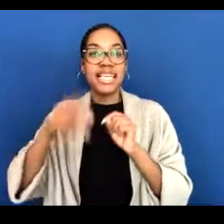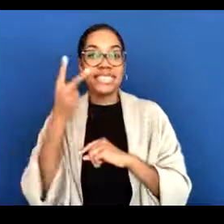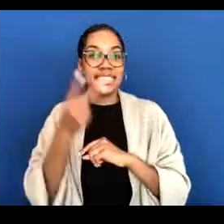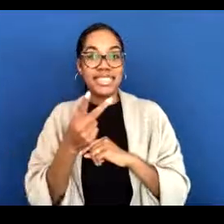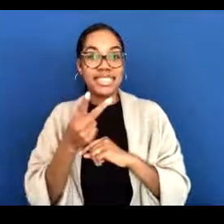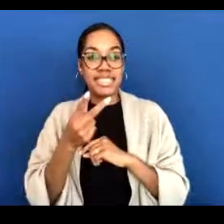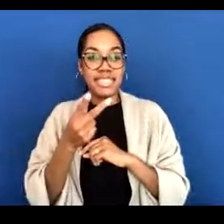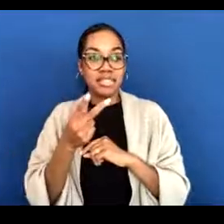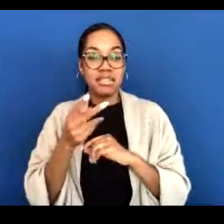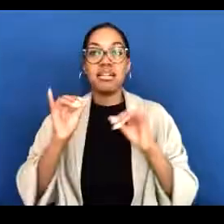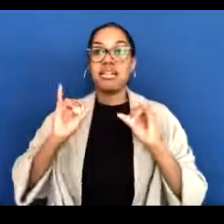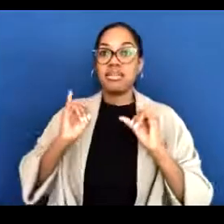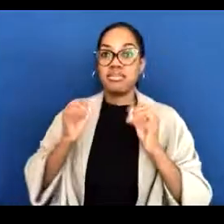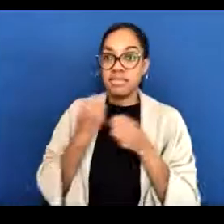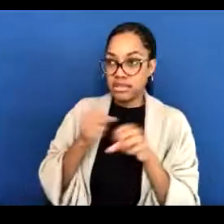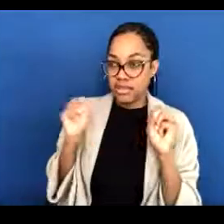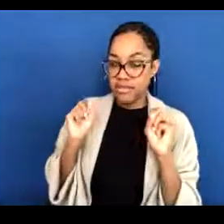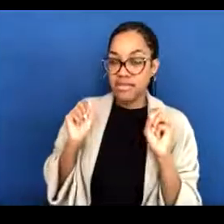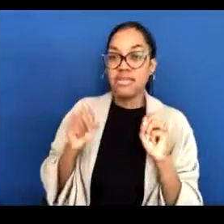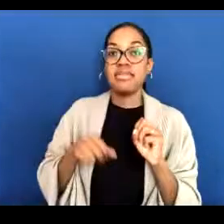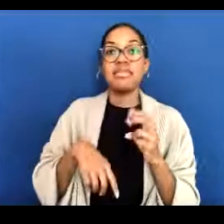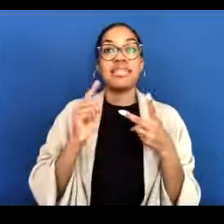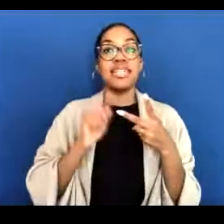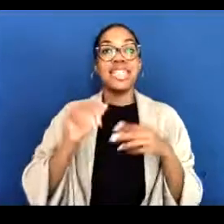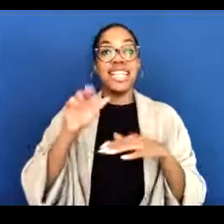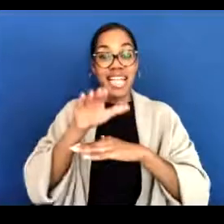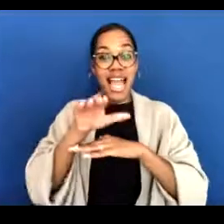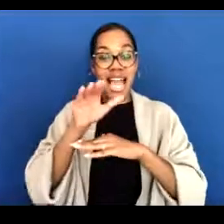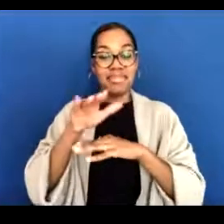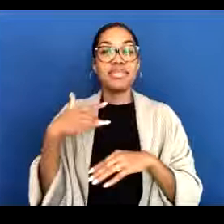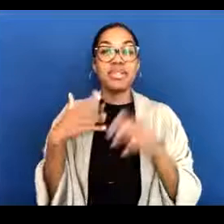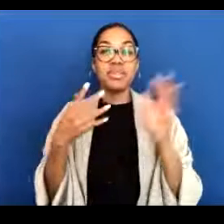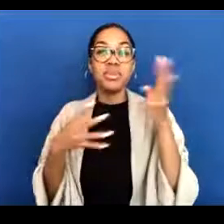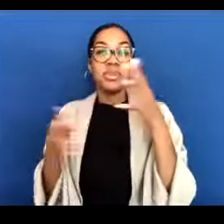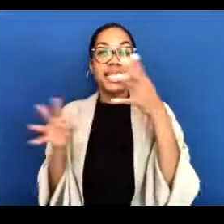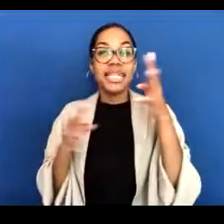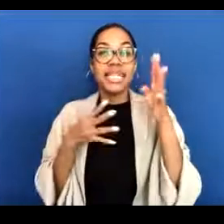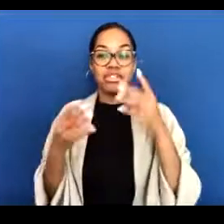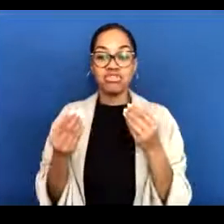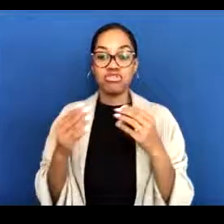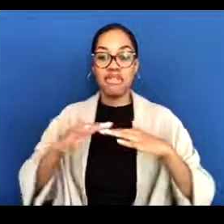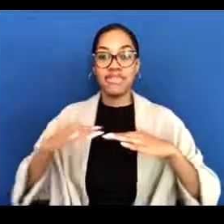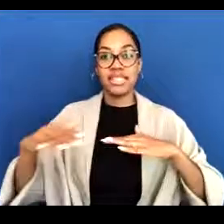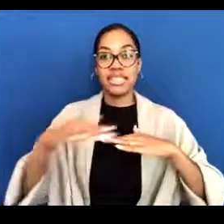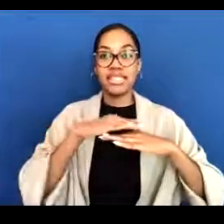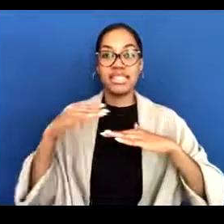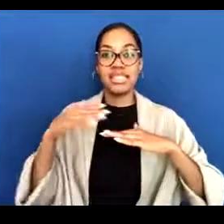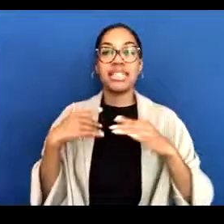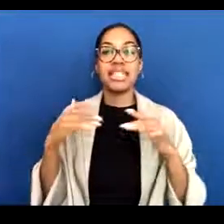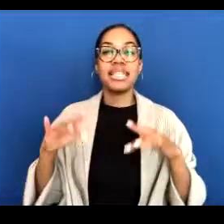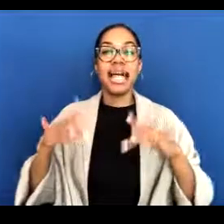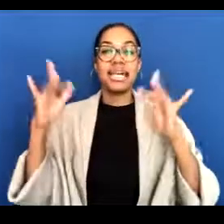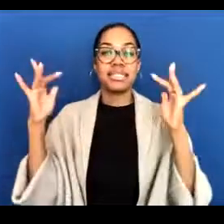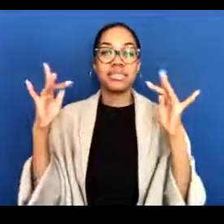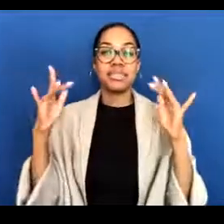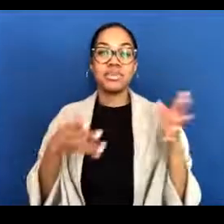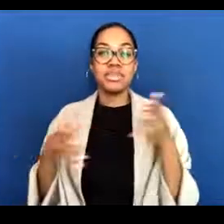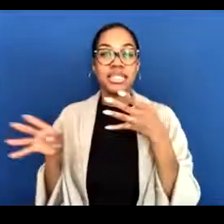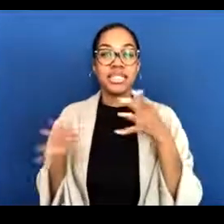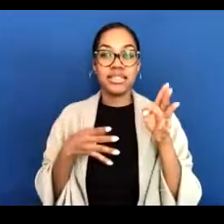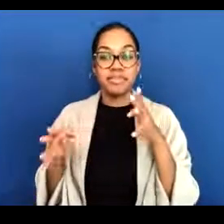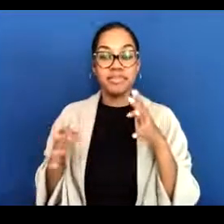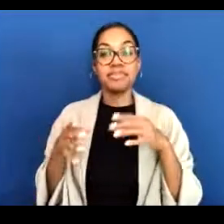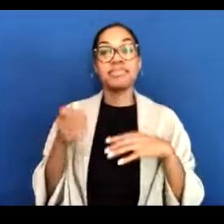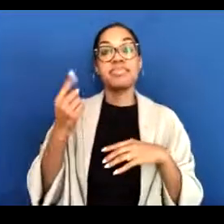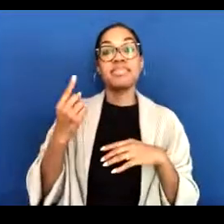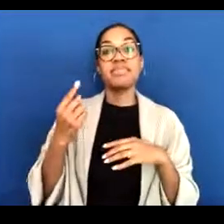second factor is actually at night, when the winds here at the surface become light, you'll have what's called a low-level jet, a stronger streak